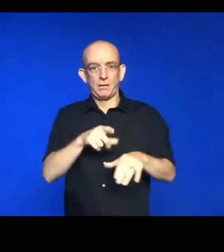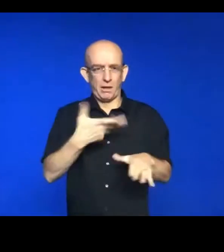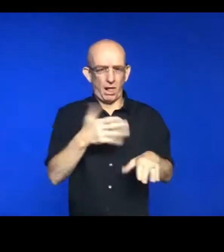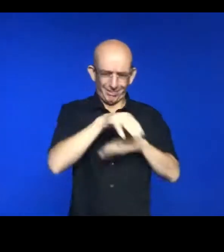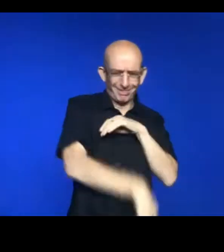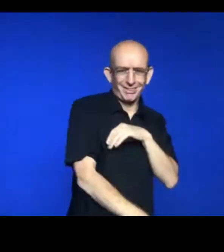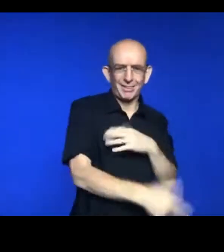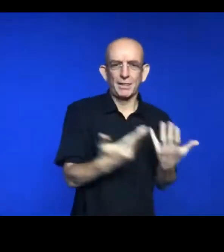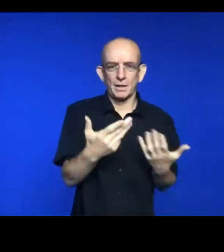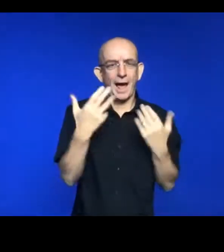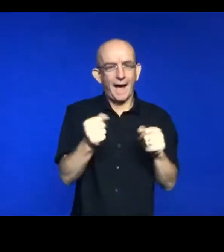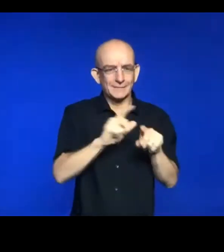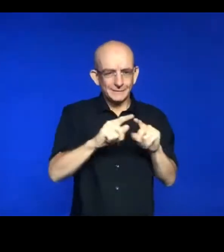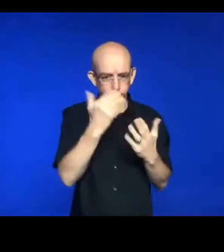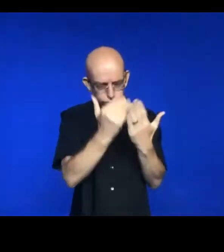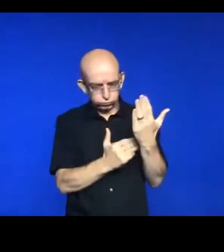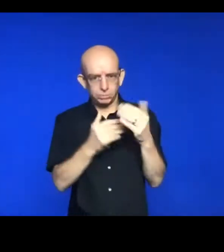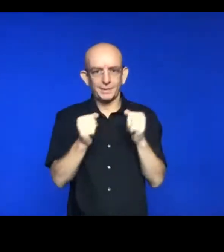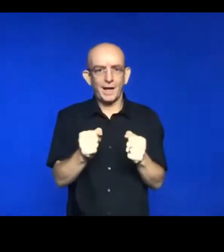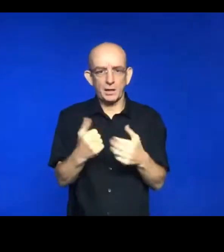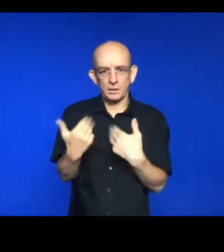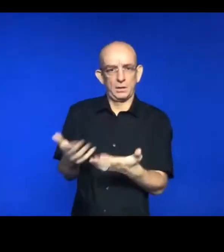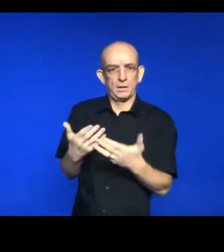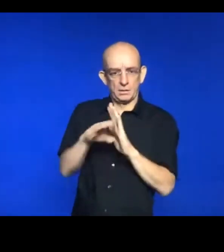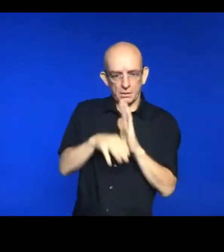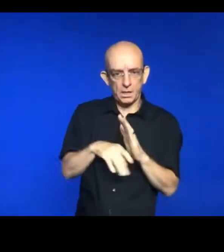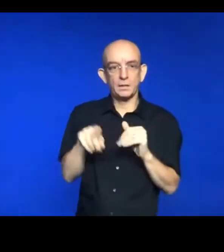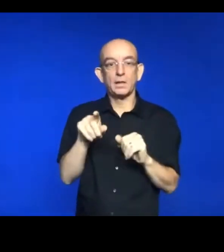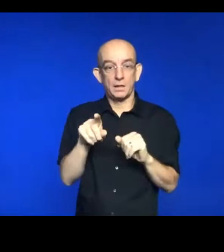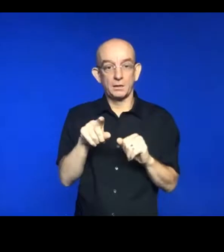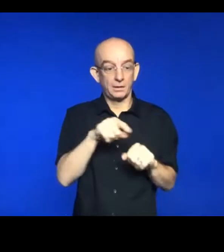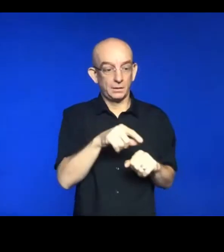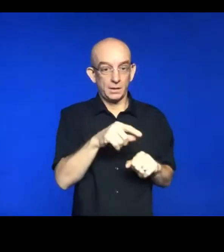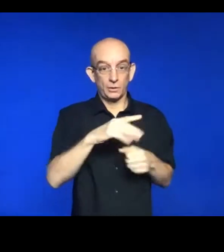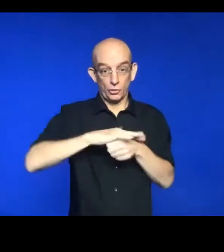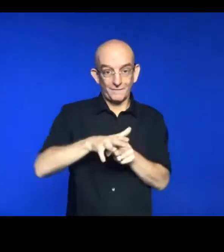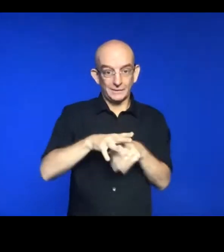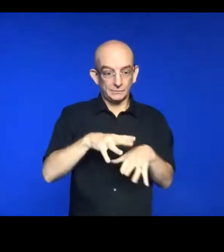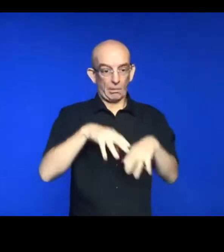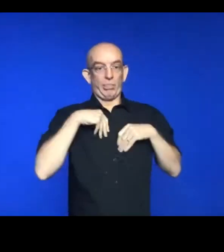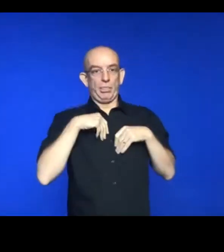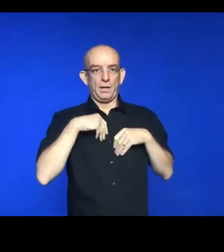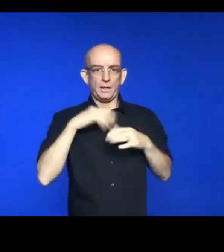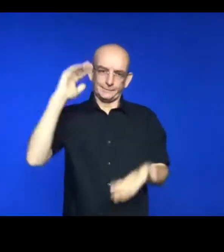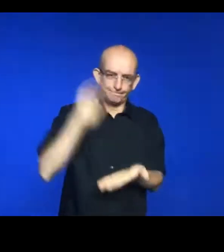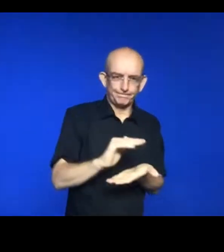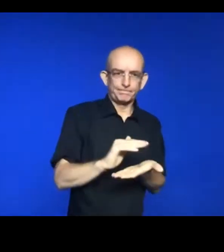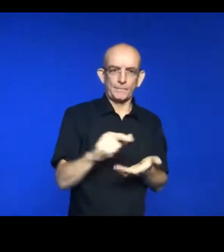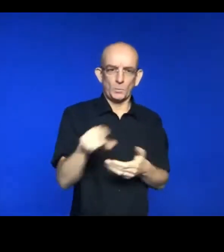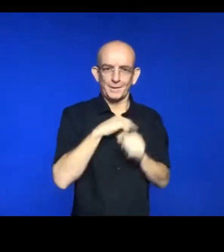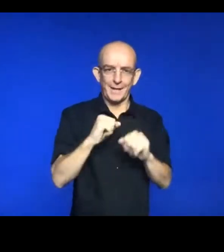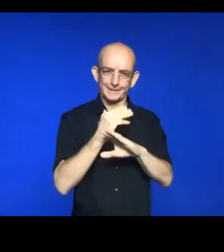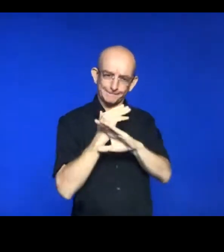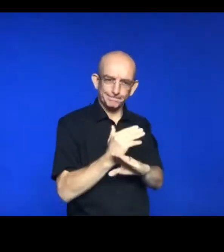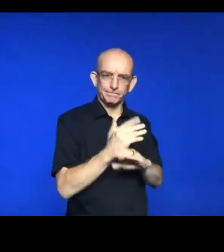preventing the transmission of the disease are provided to assistants and persons with disabilities. We have seen